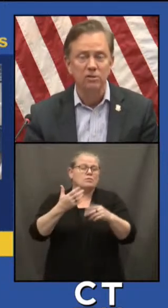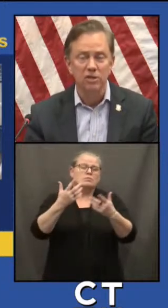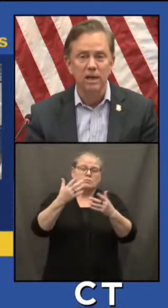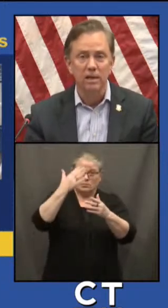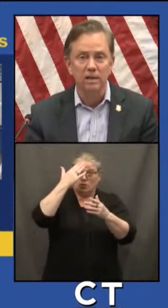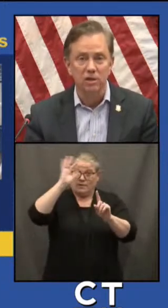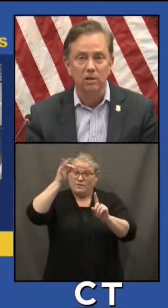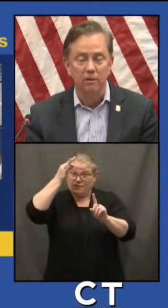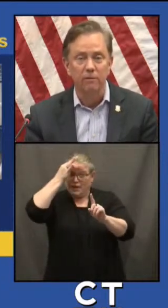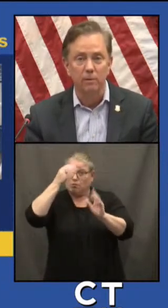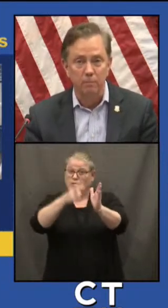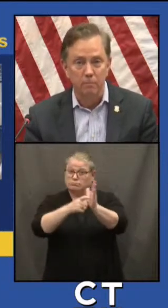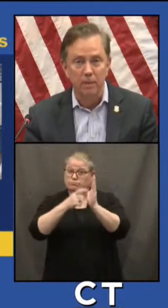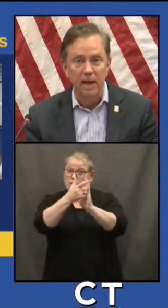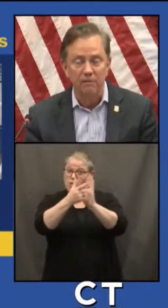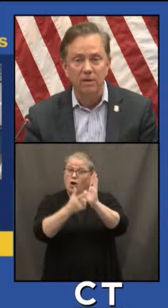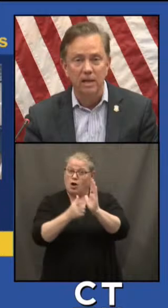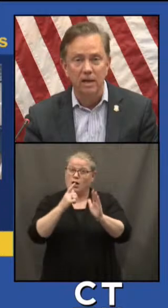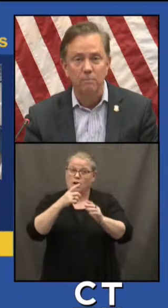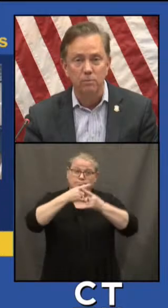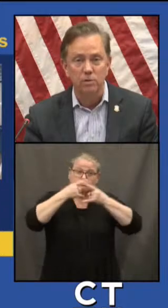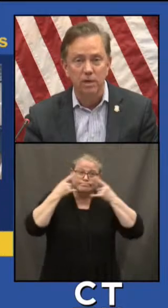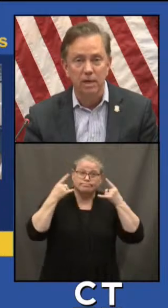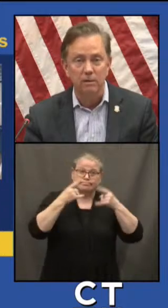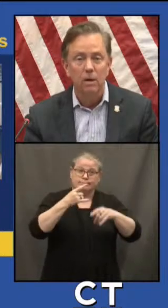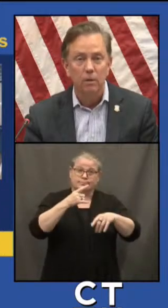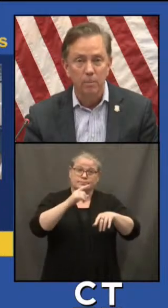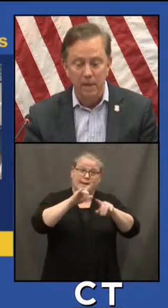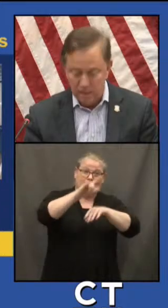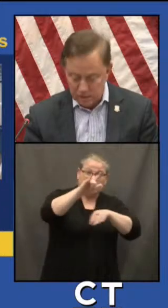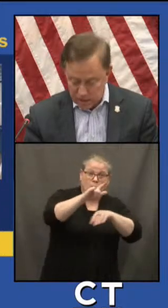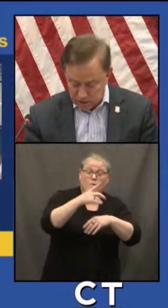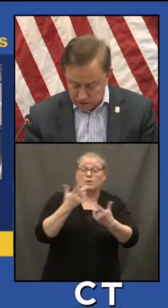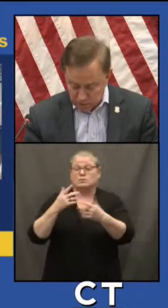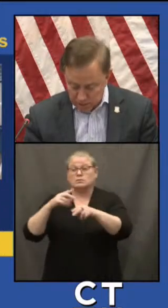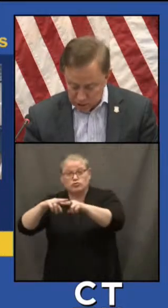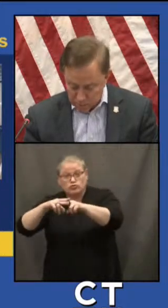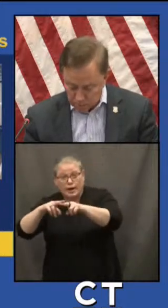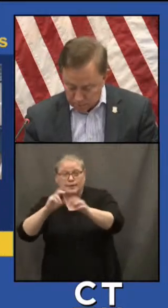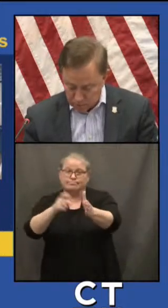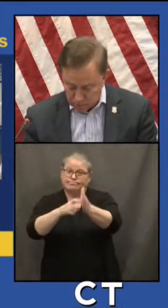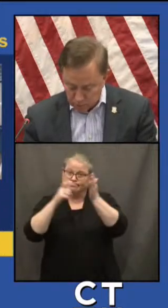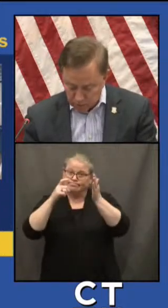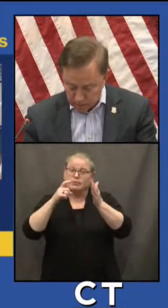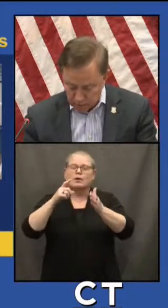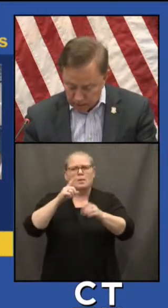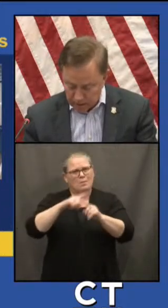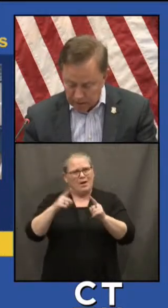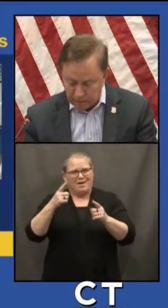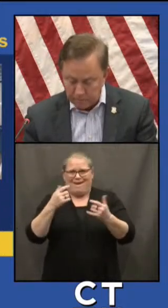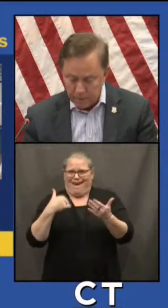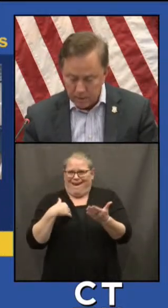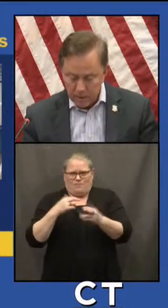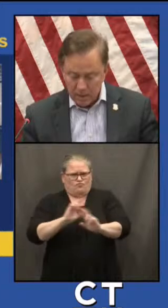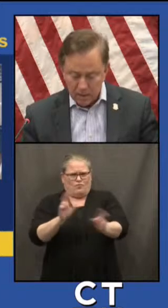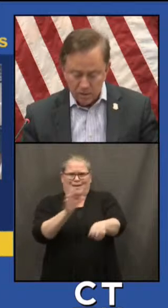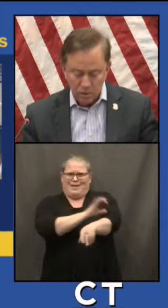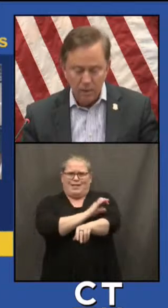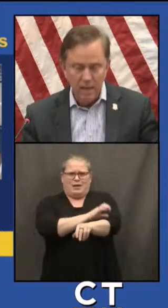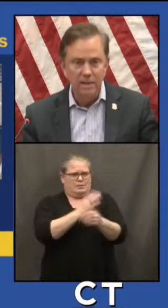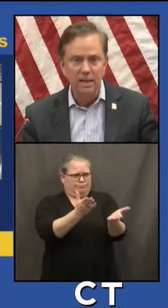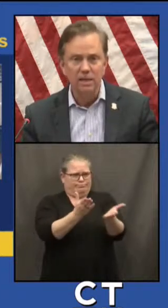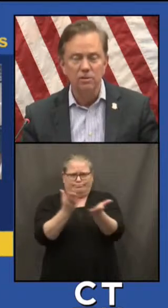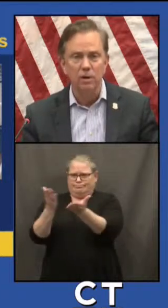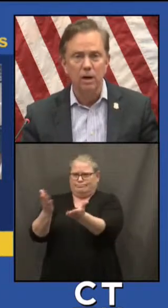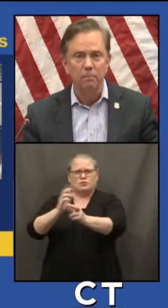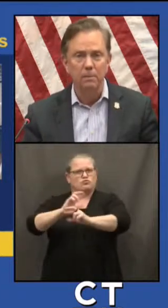being said, still, if you haven't gotten that booster yet, we're making it as easy as possible for you to do that right now. So with